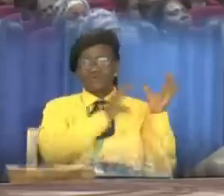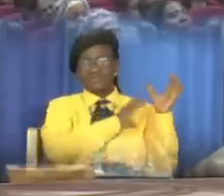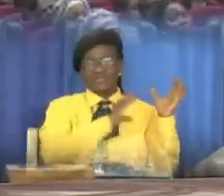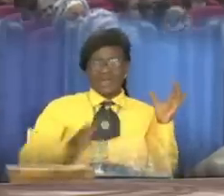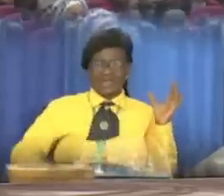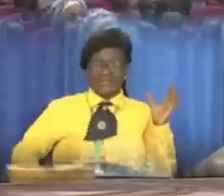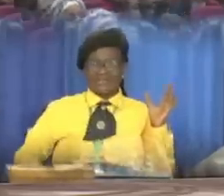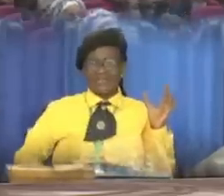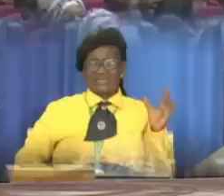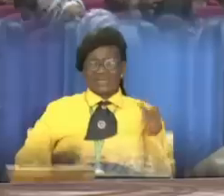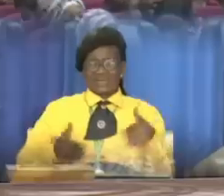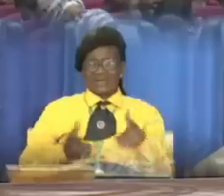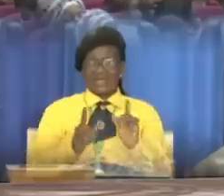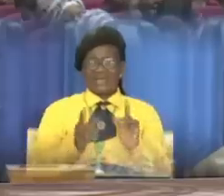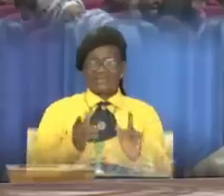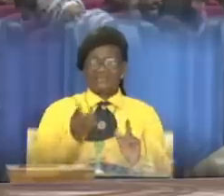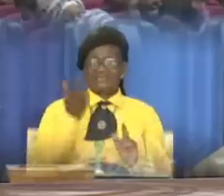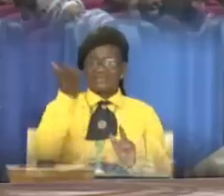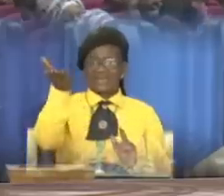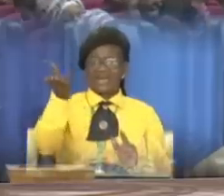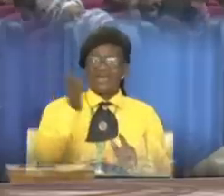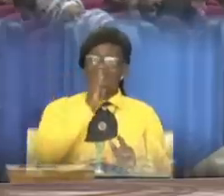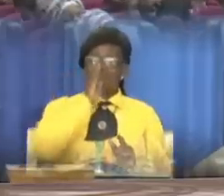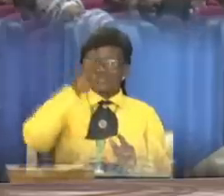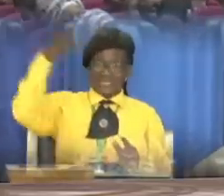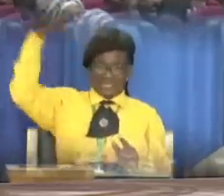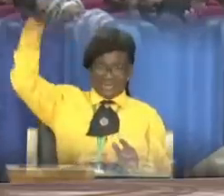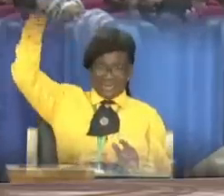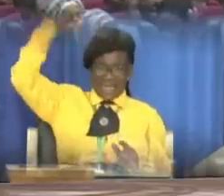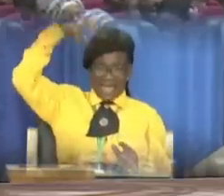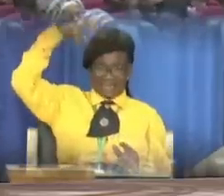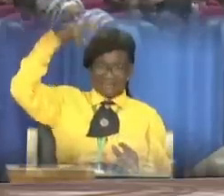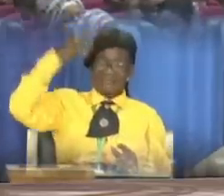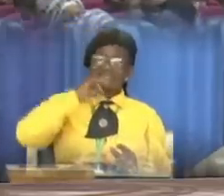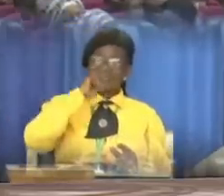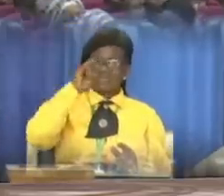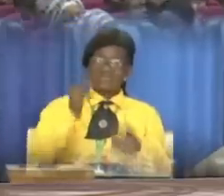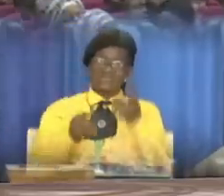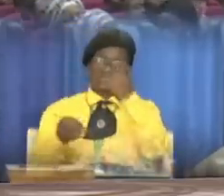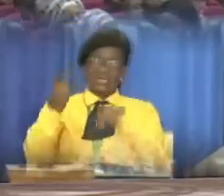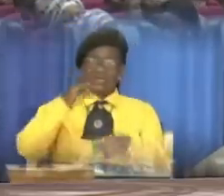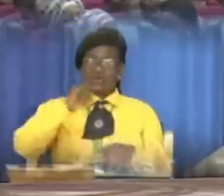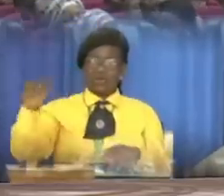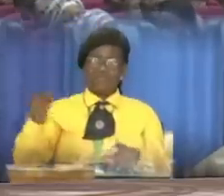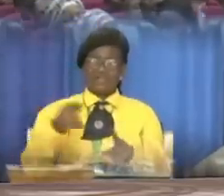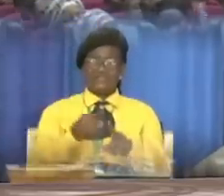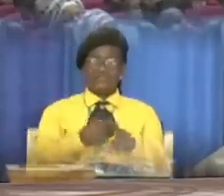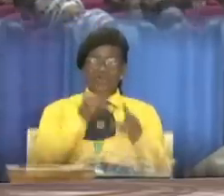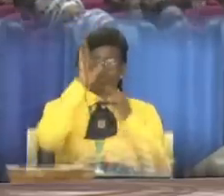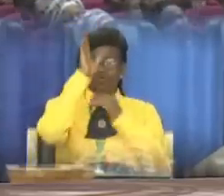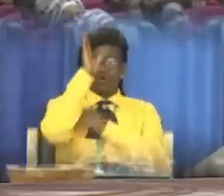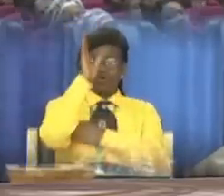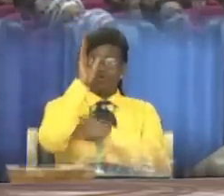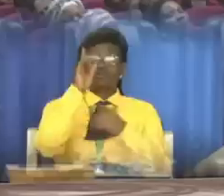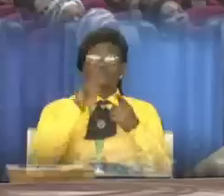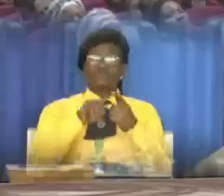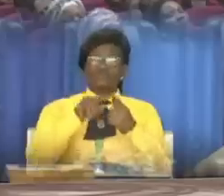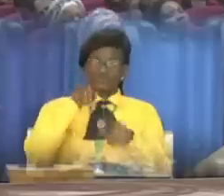let there be light is coming from God to you as an